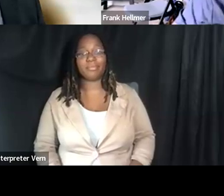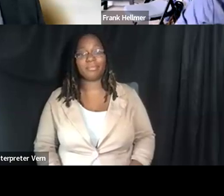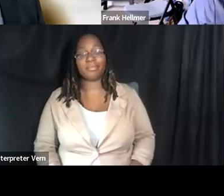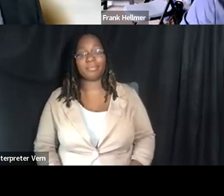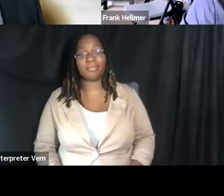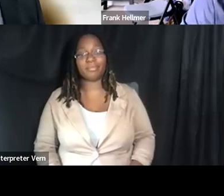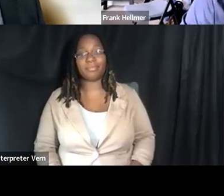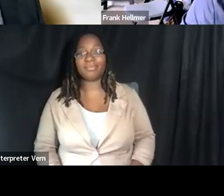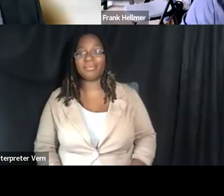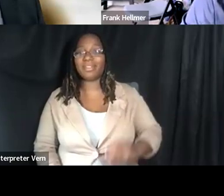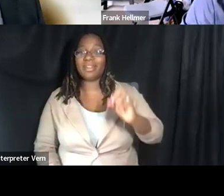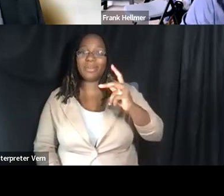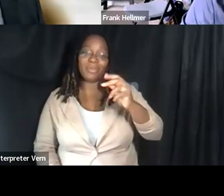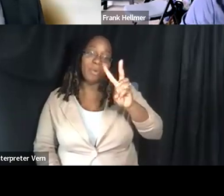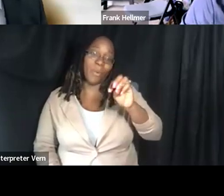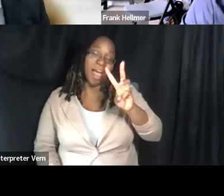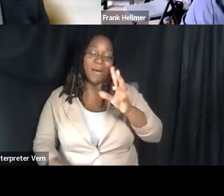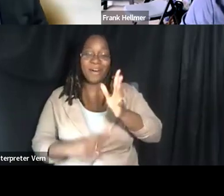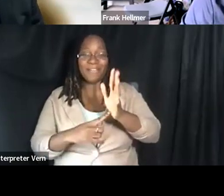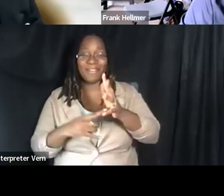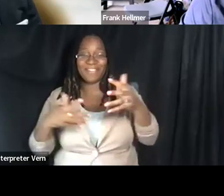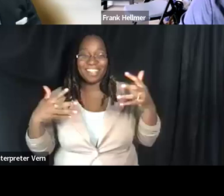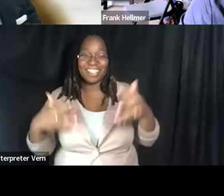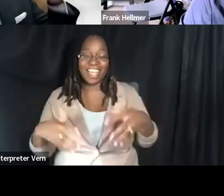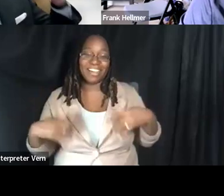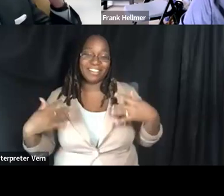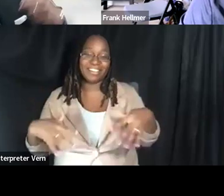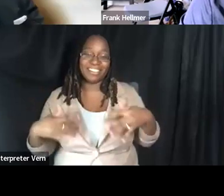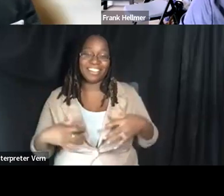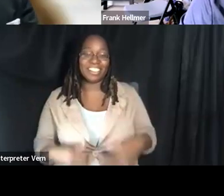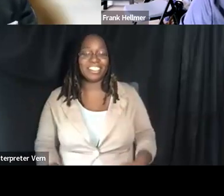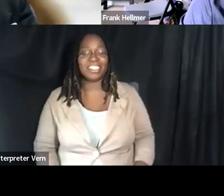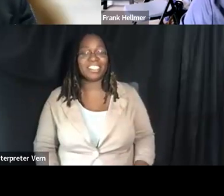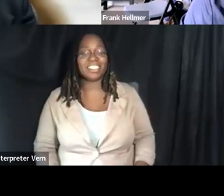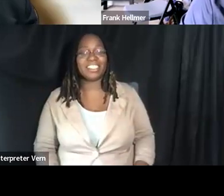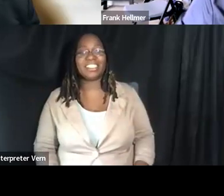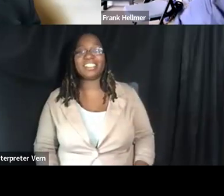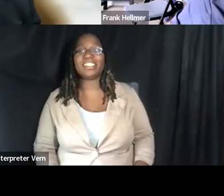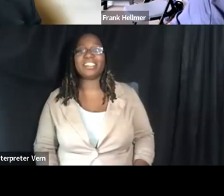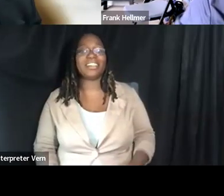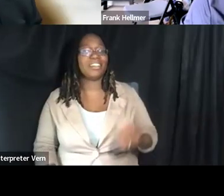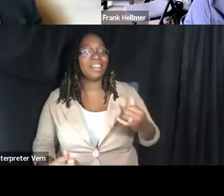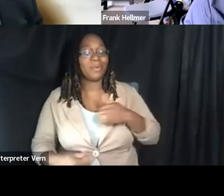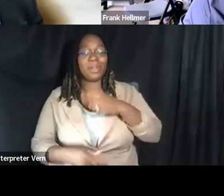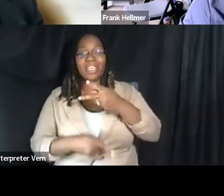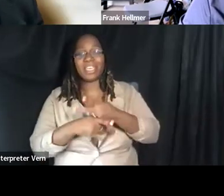Wow, with 5 minutes to spare. Okay, well, then in